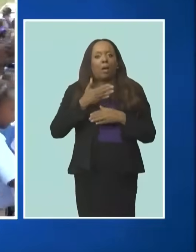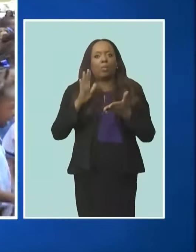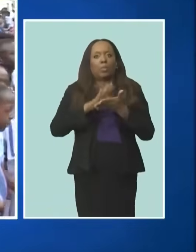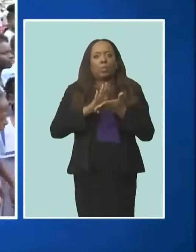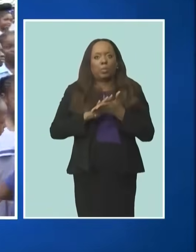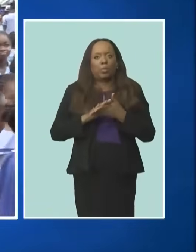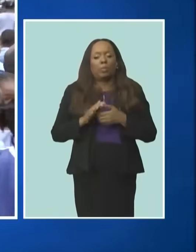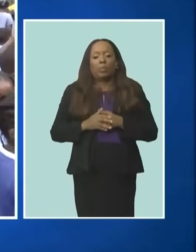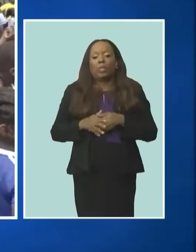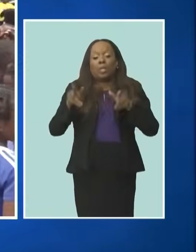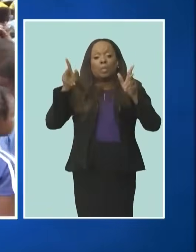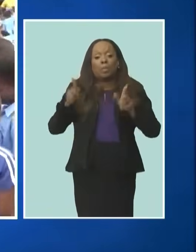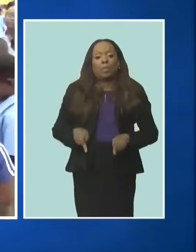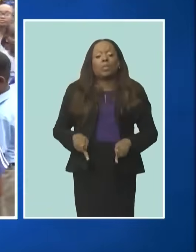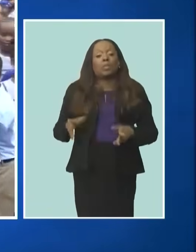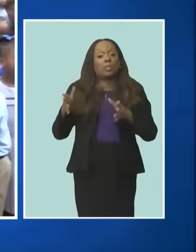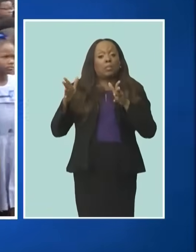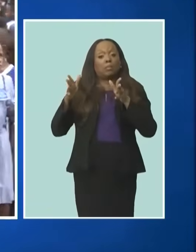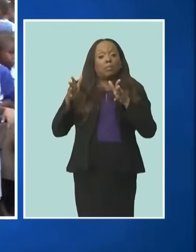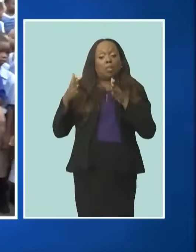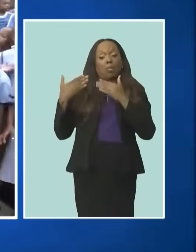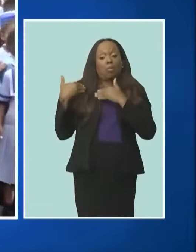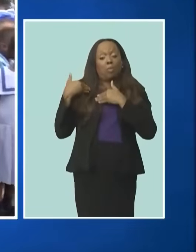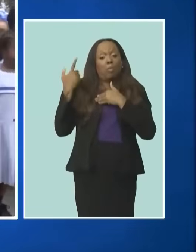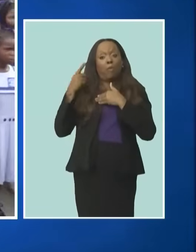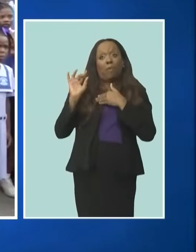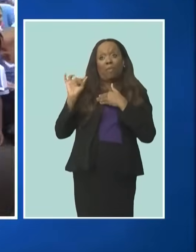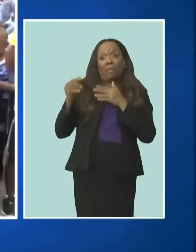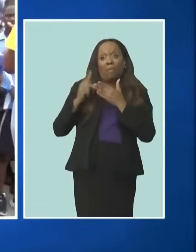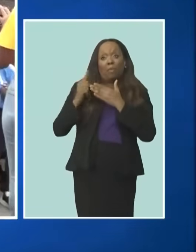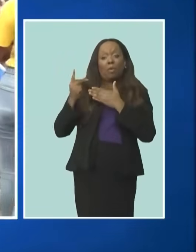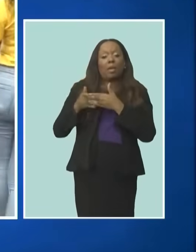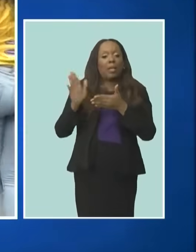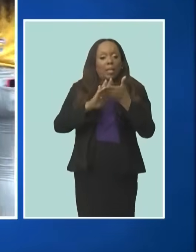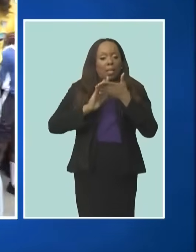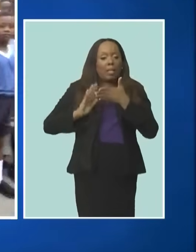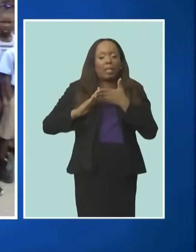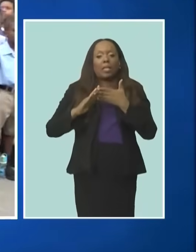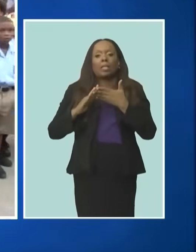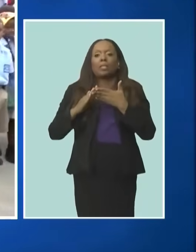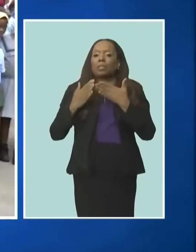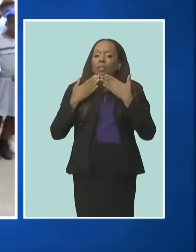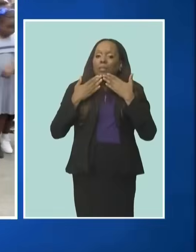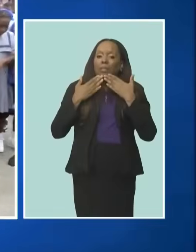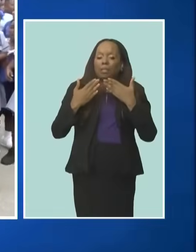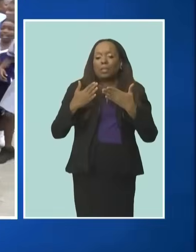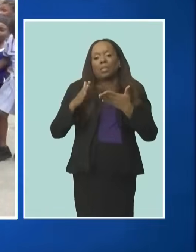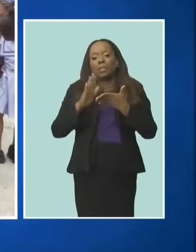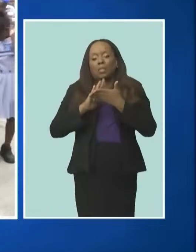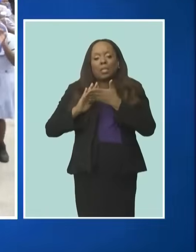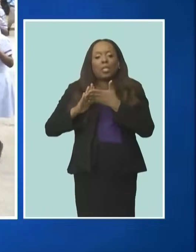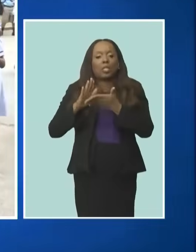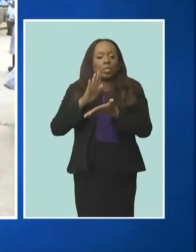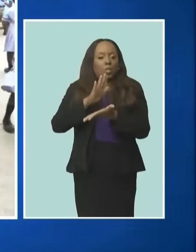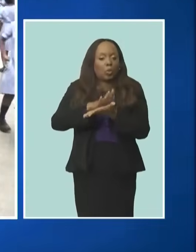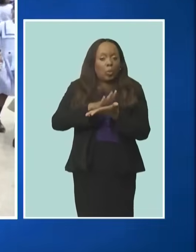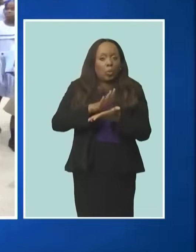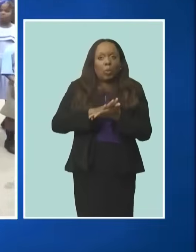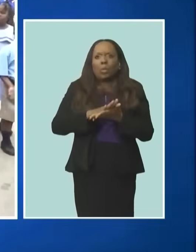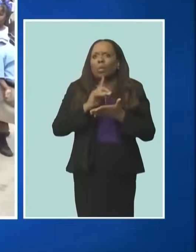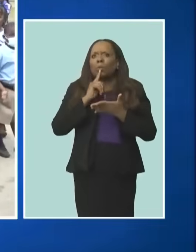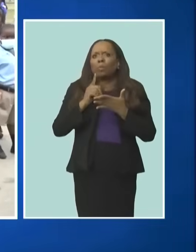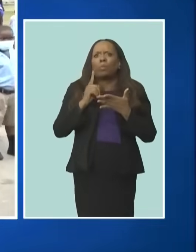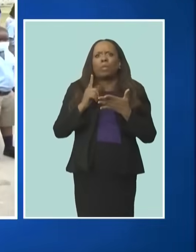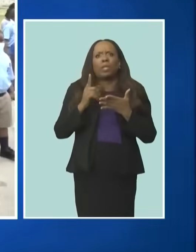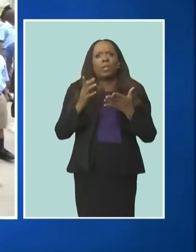Ashley Lashley praised the school for embracing the challenge and disclosed that they are introducing a new element to the